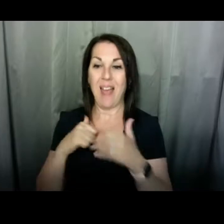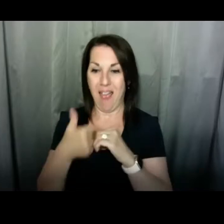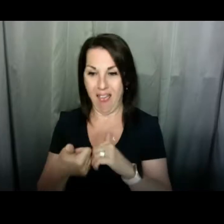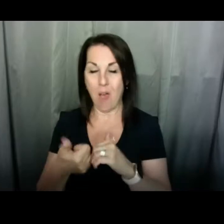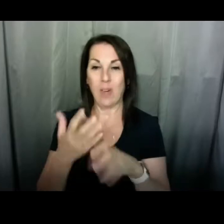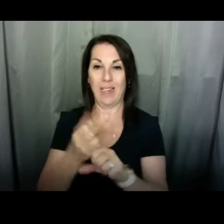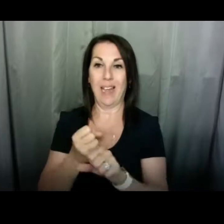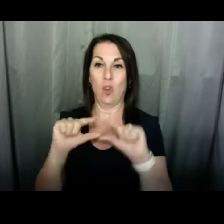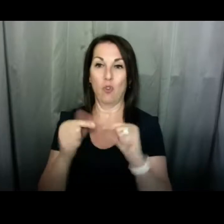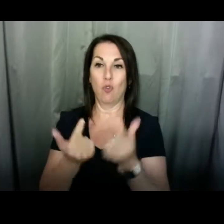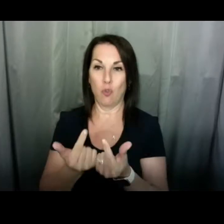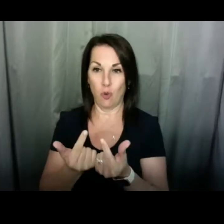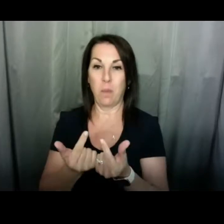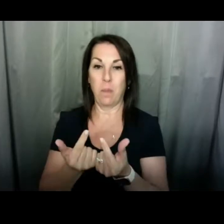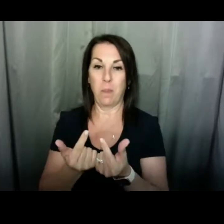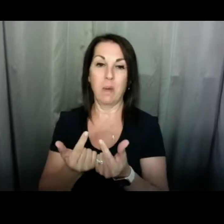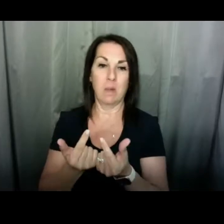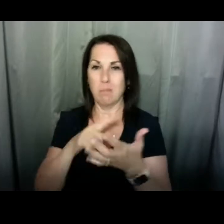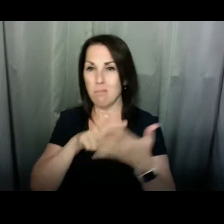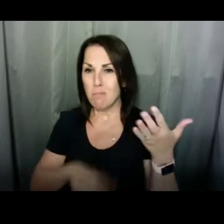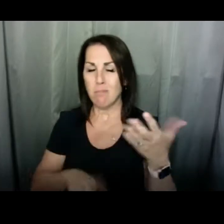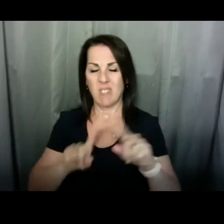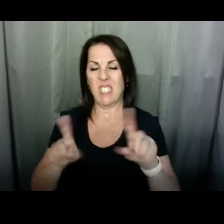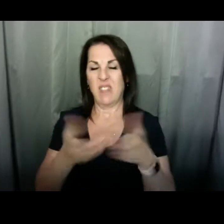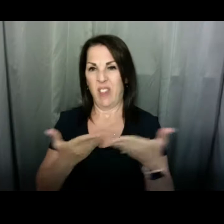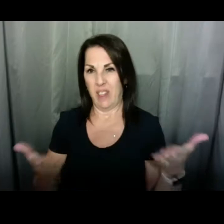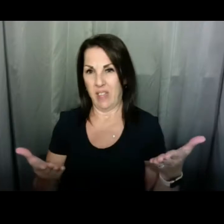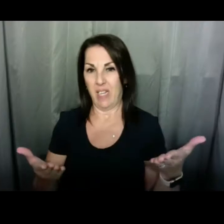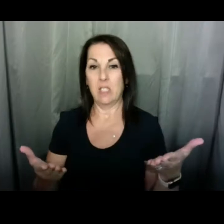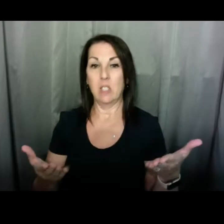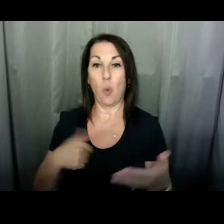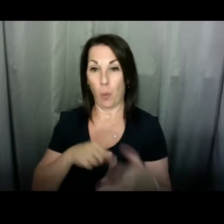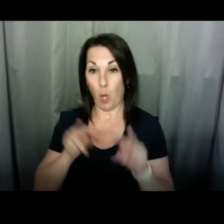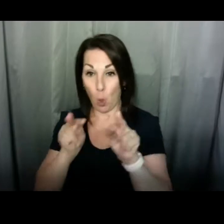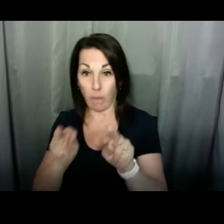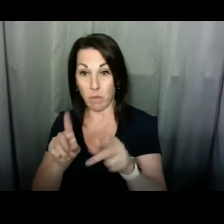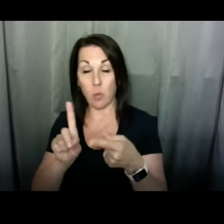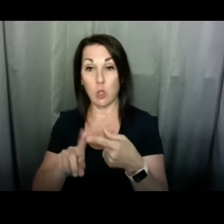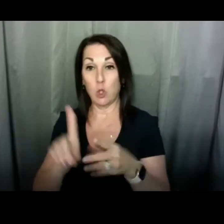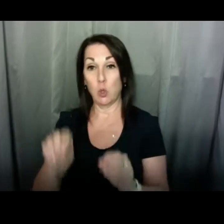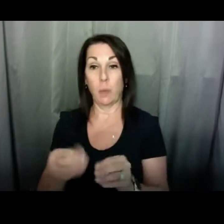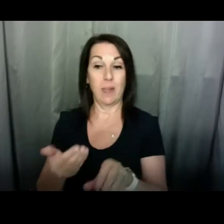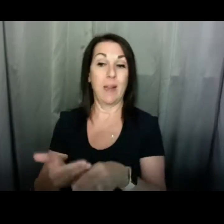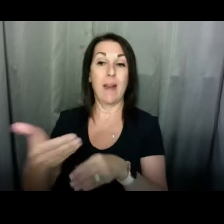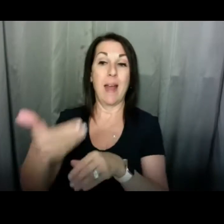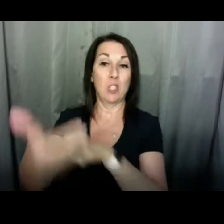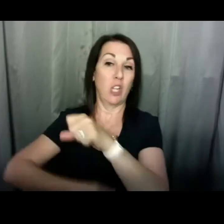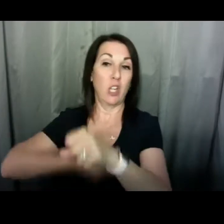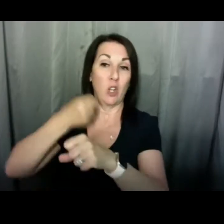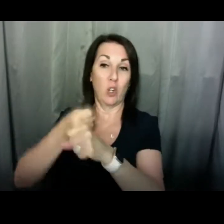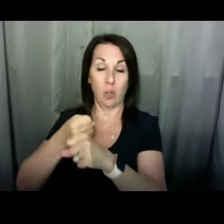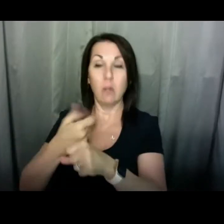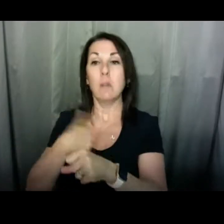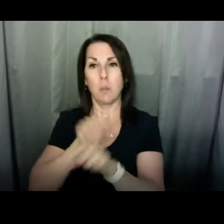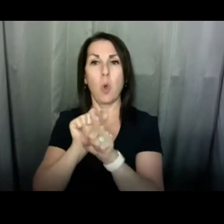group, for instance. So all those things we look forward to doing in the next year. And like I say, we are